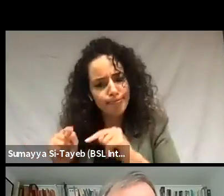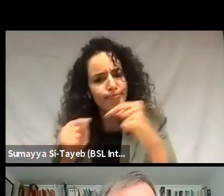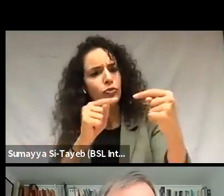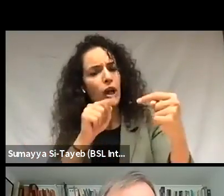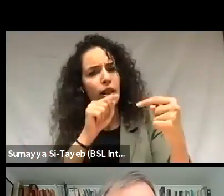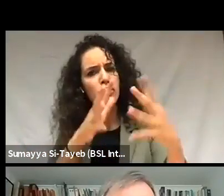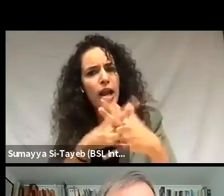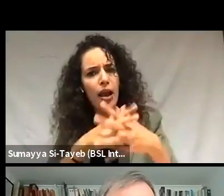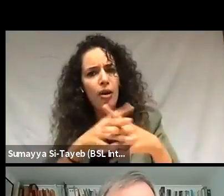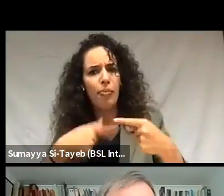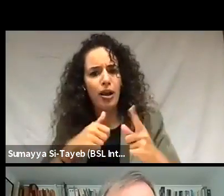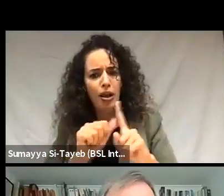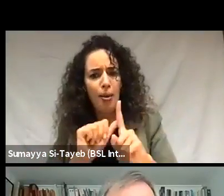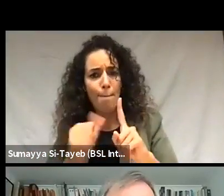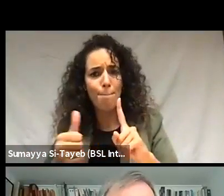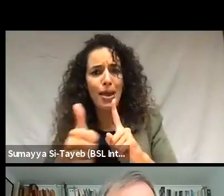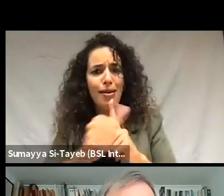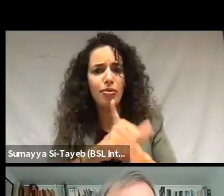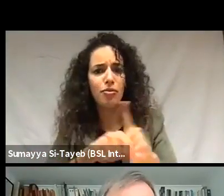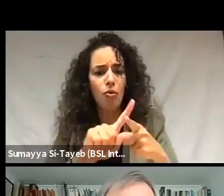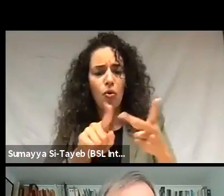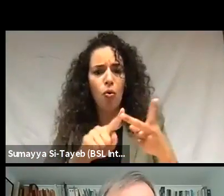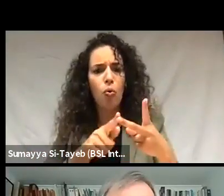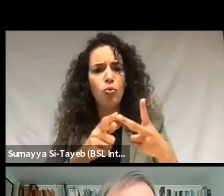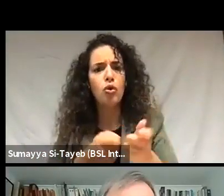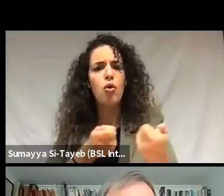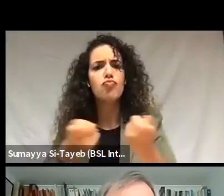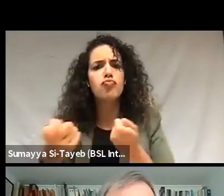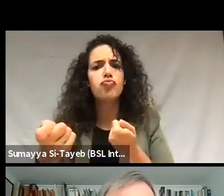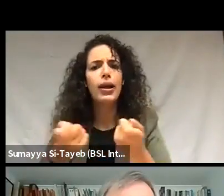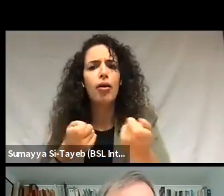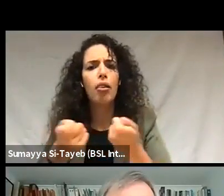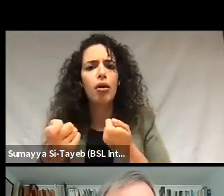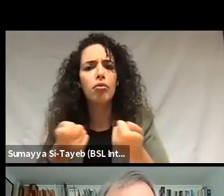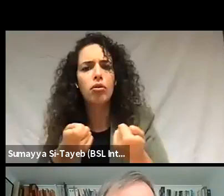regulators? Yeah, I suppose that's the question.